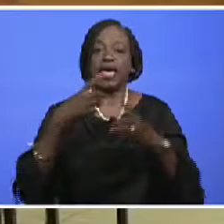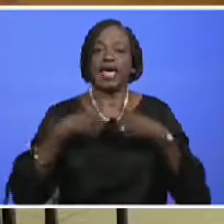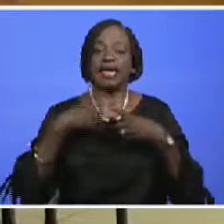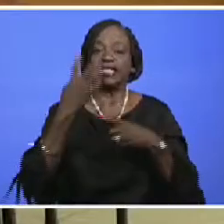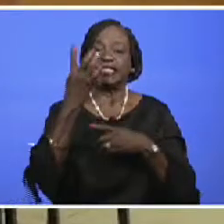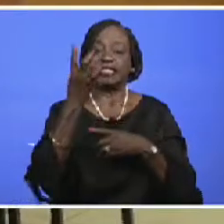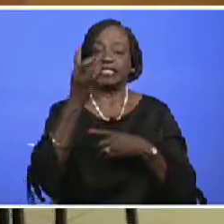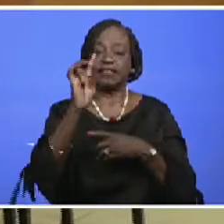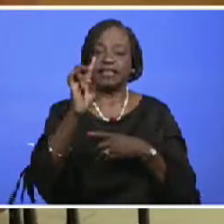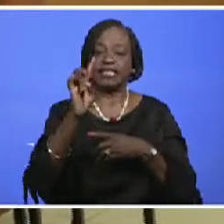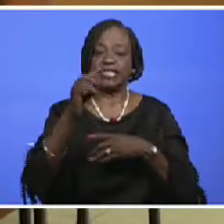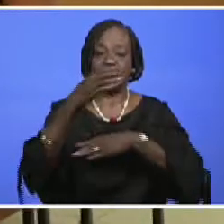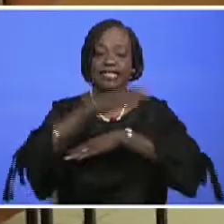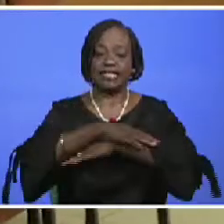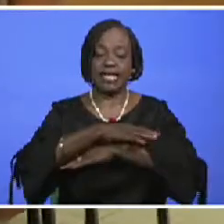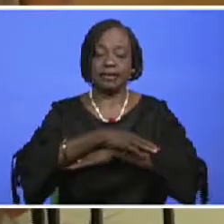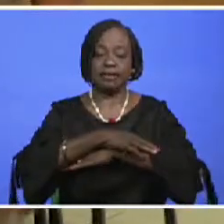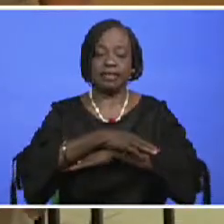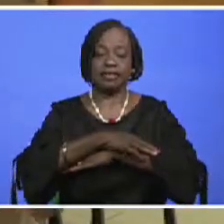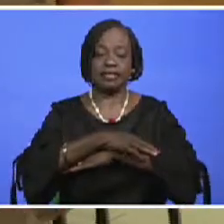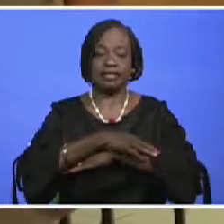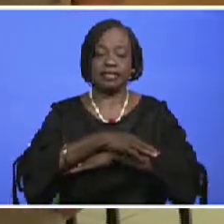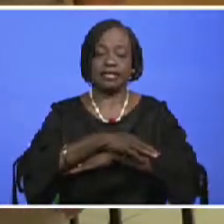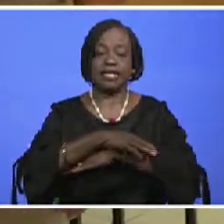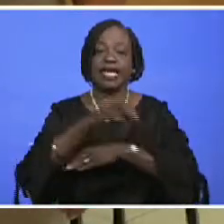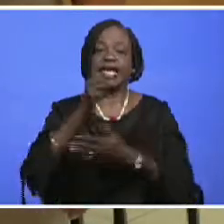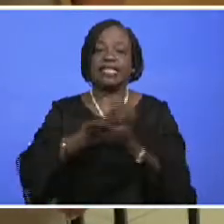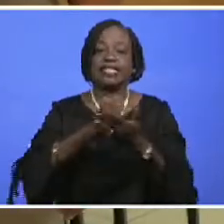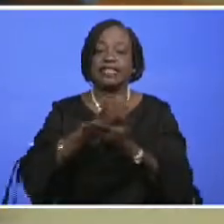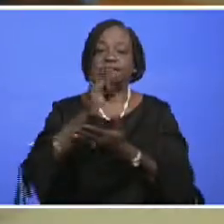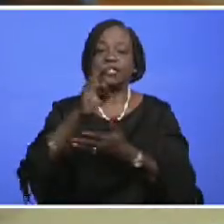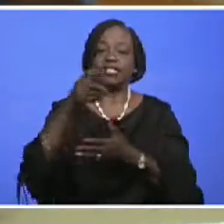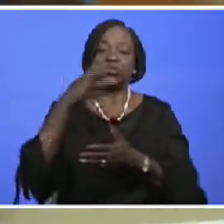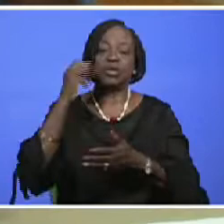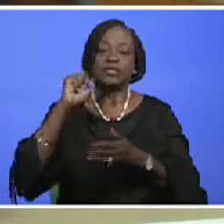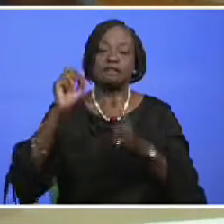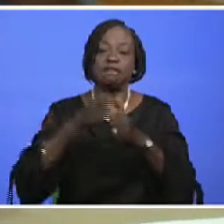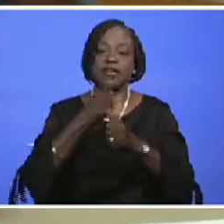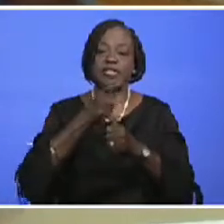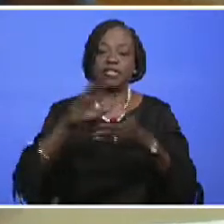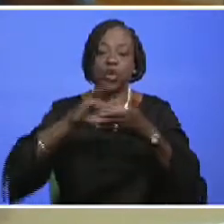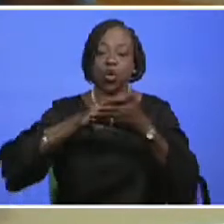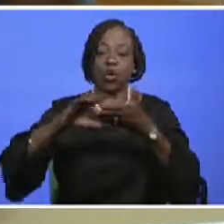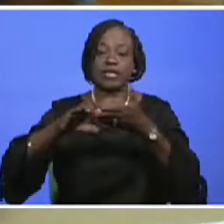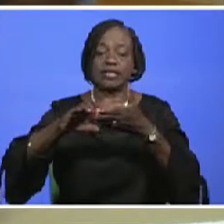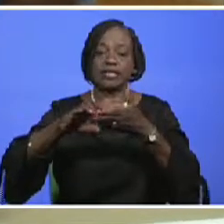died. Okay? And St. Francis was the first whisk tournament. They started in